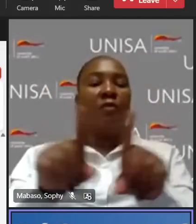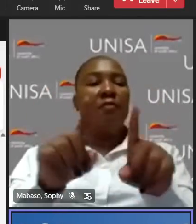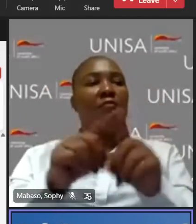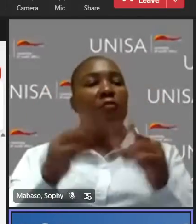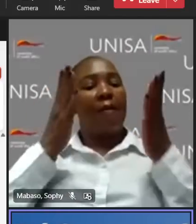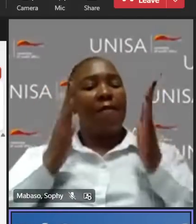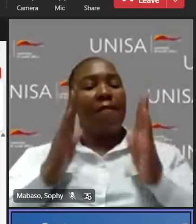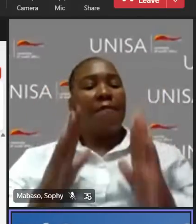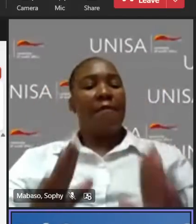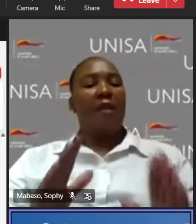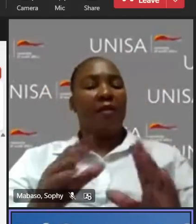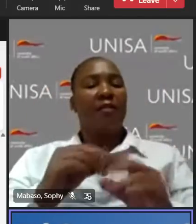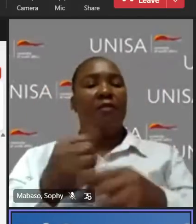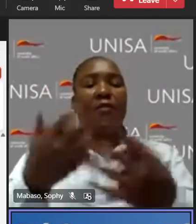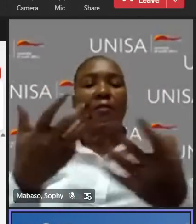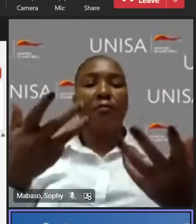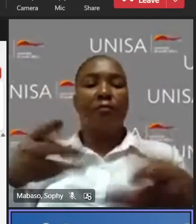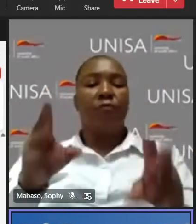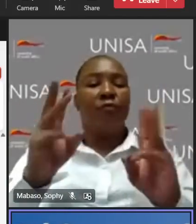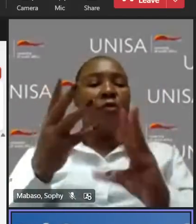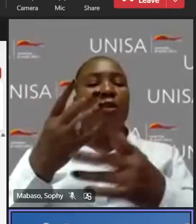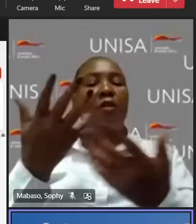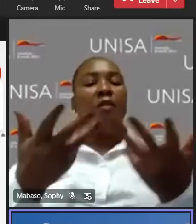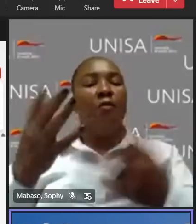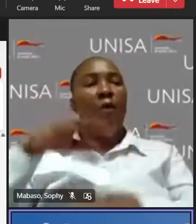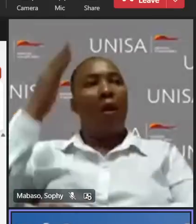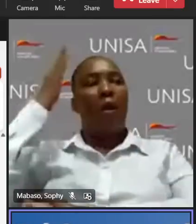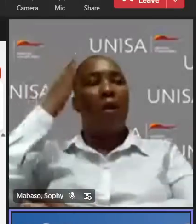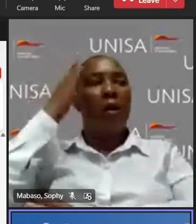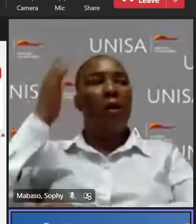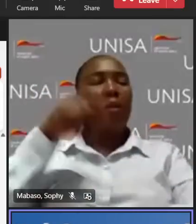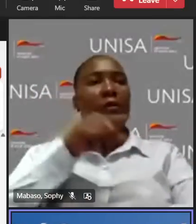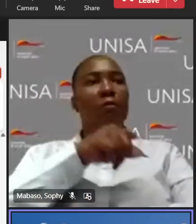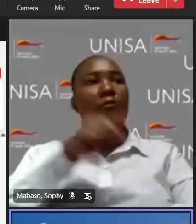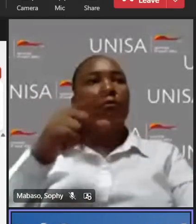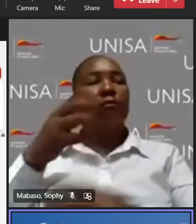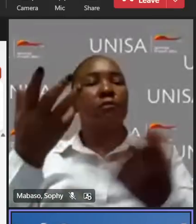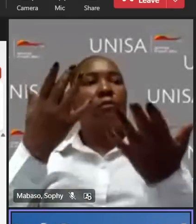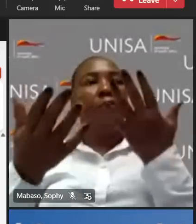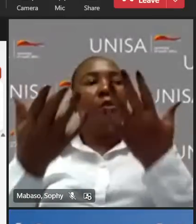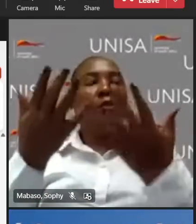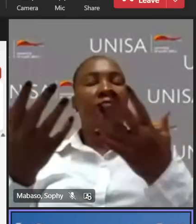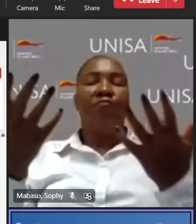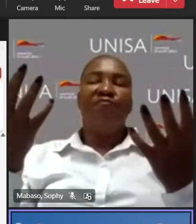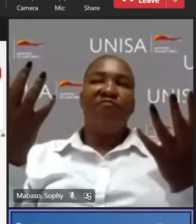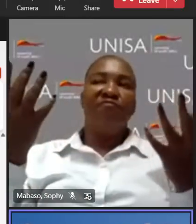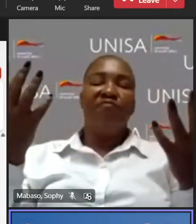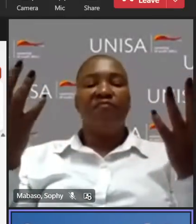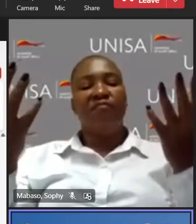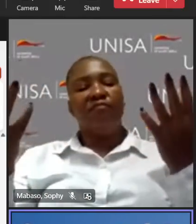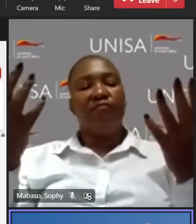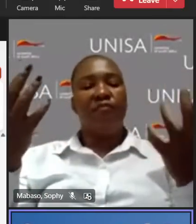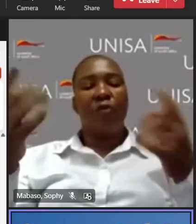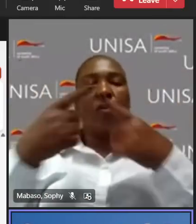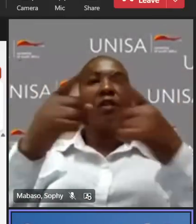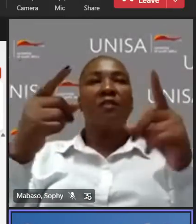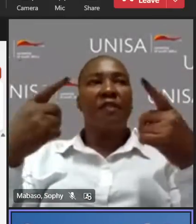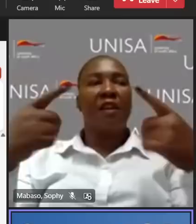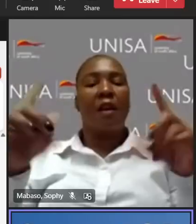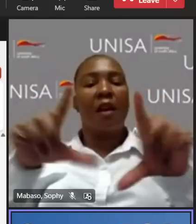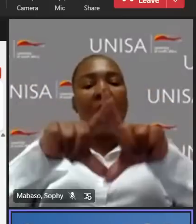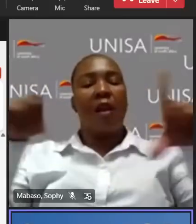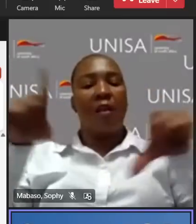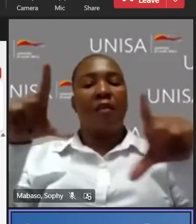physical effect, and we know that it can be on different